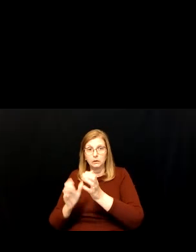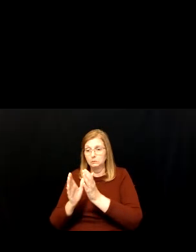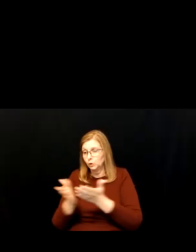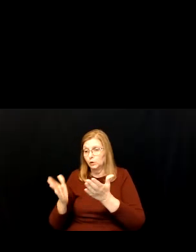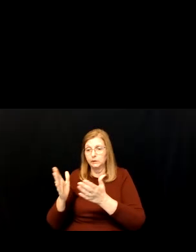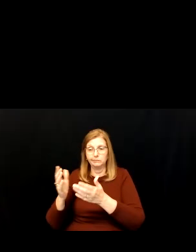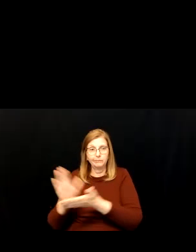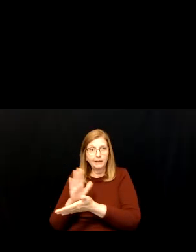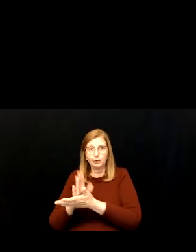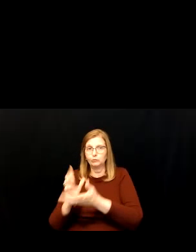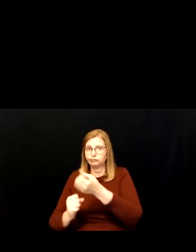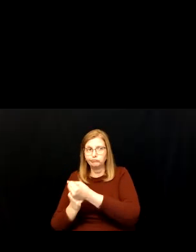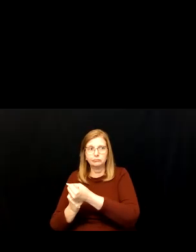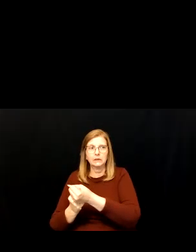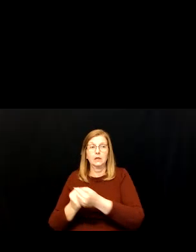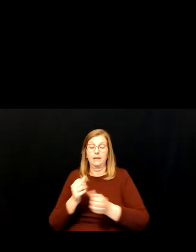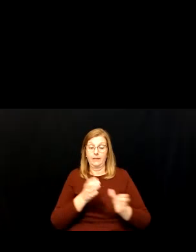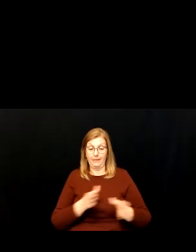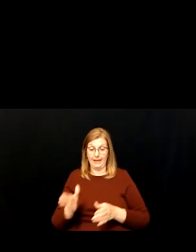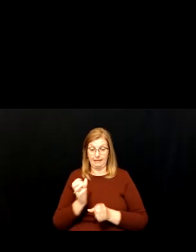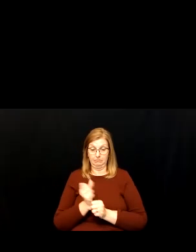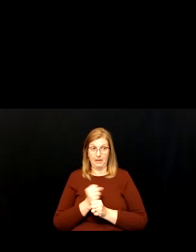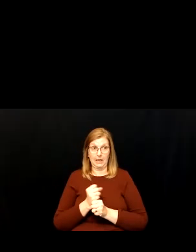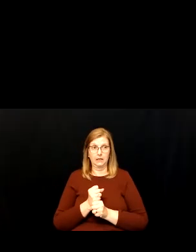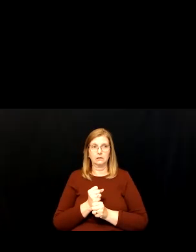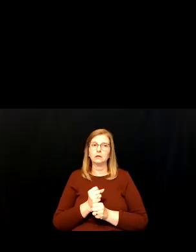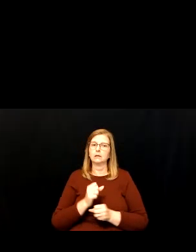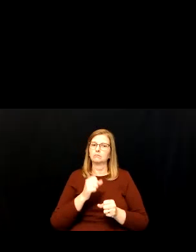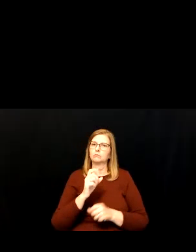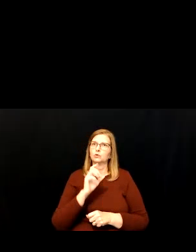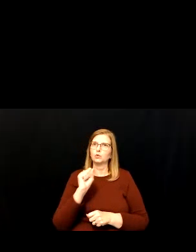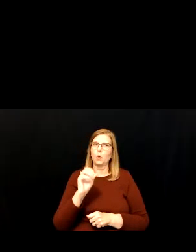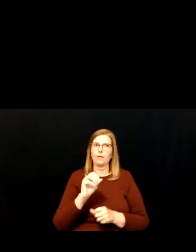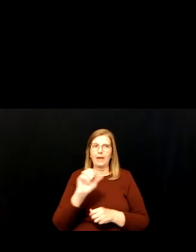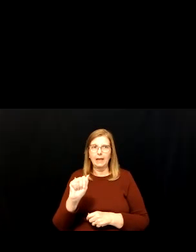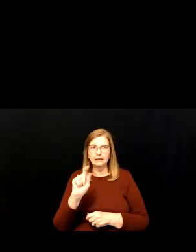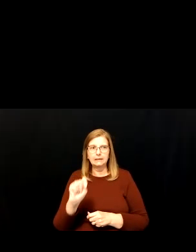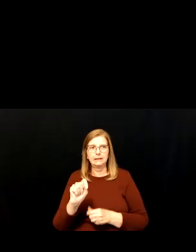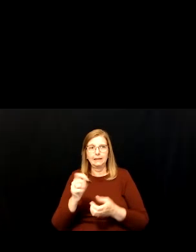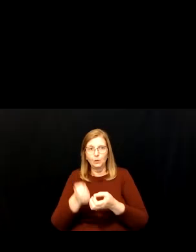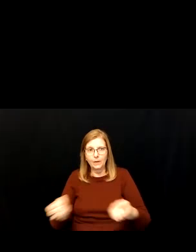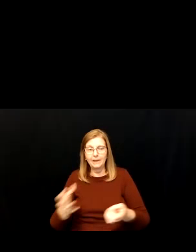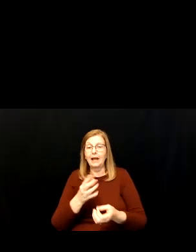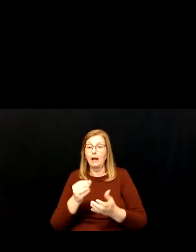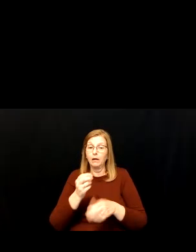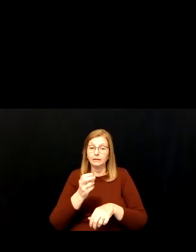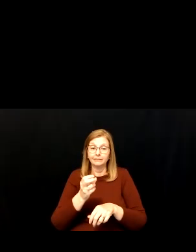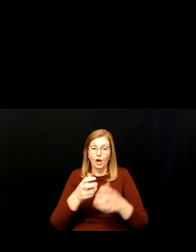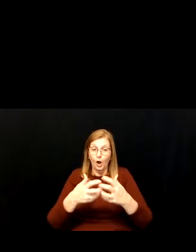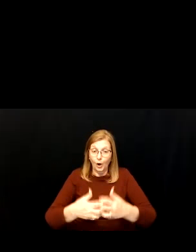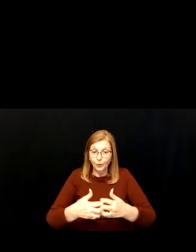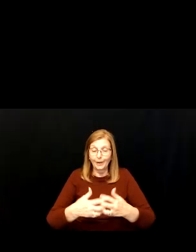plan is developed to ensure that the AT equipment, hardware, and/or software arrives in working